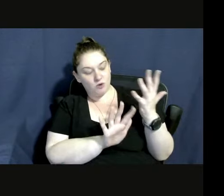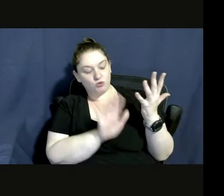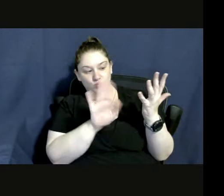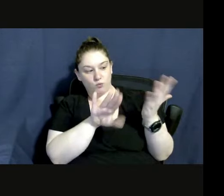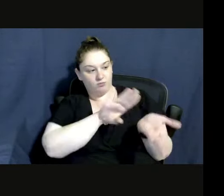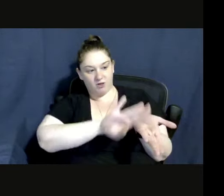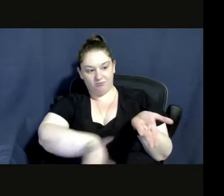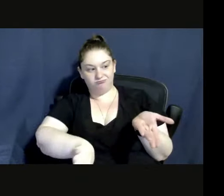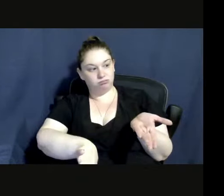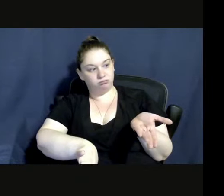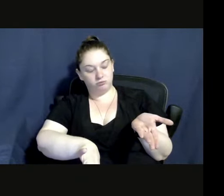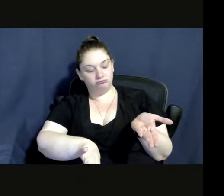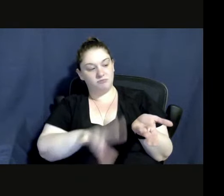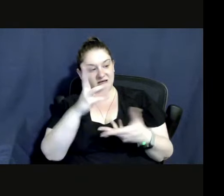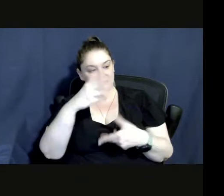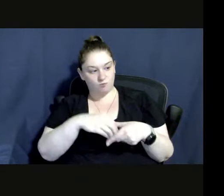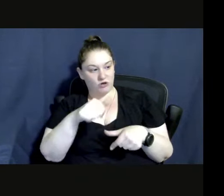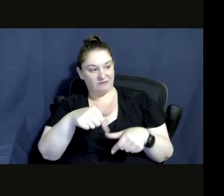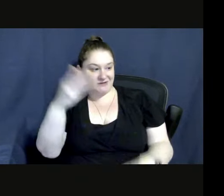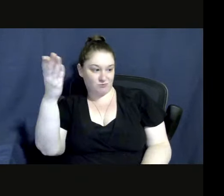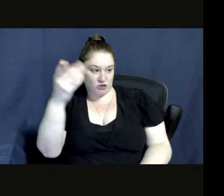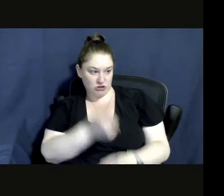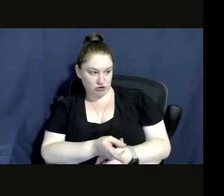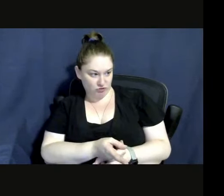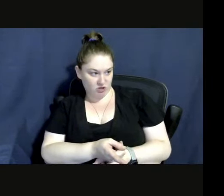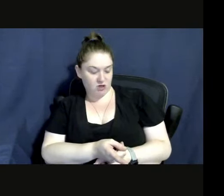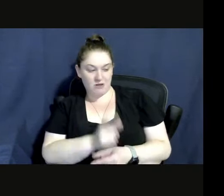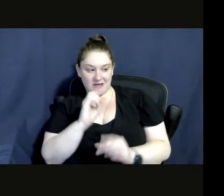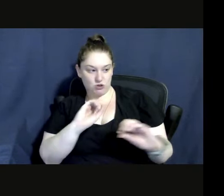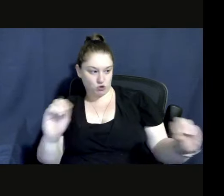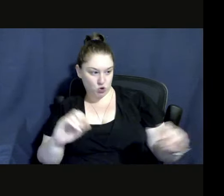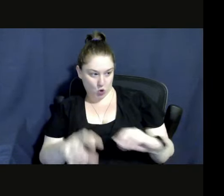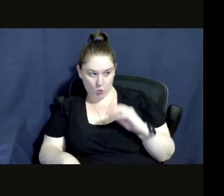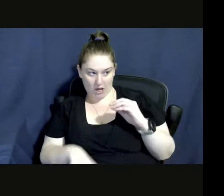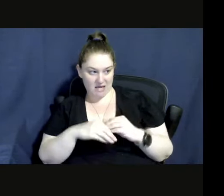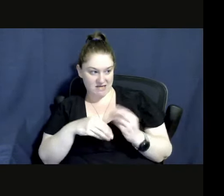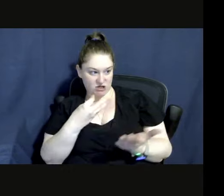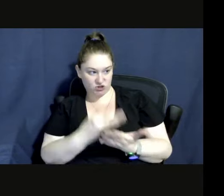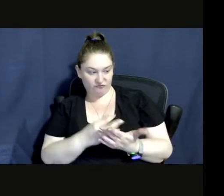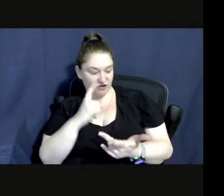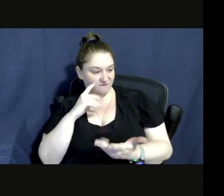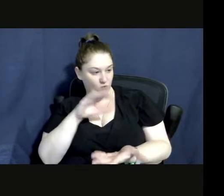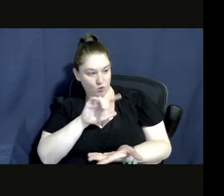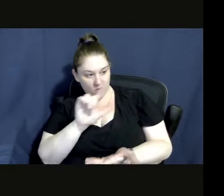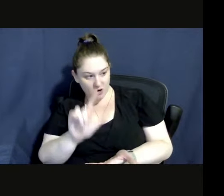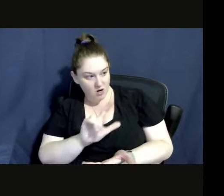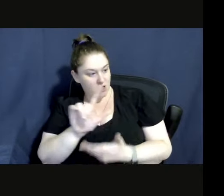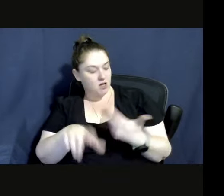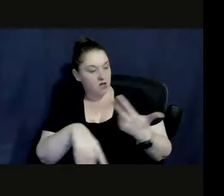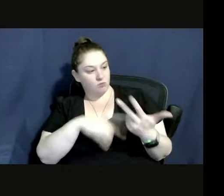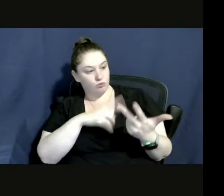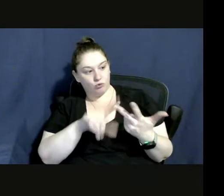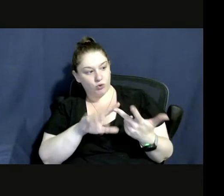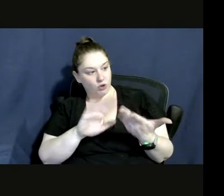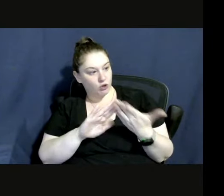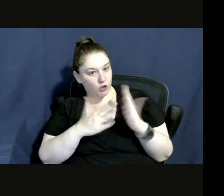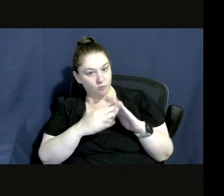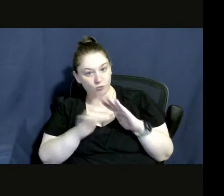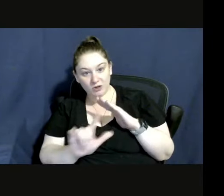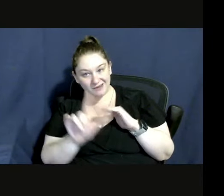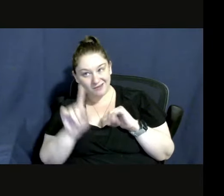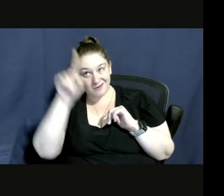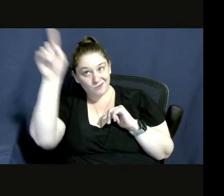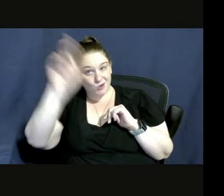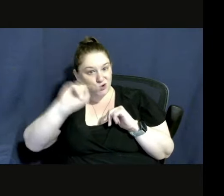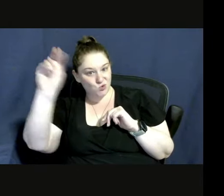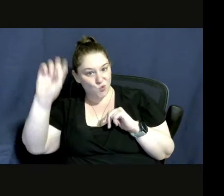table as part of this presentation. There's no additional funding for libraries, community libraries out in North Salem